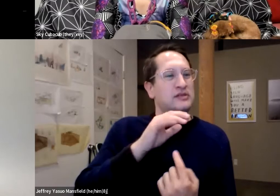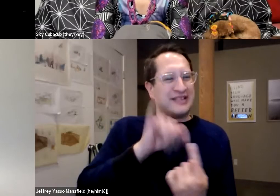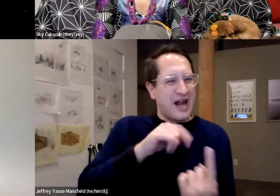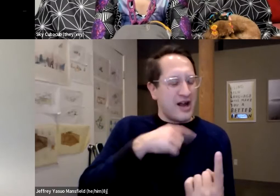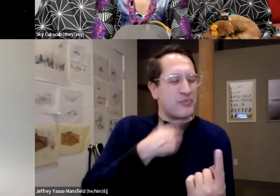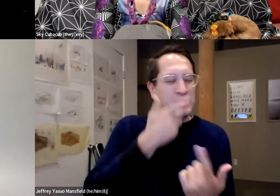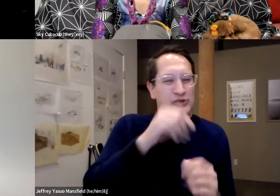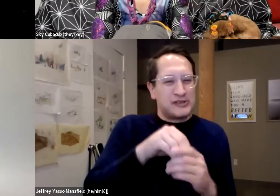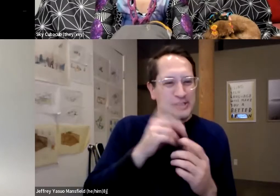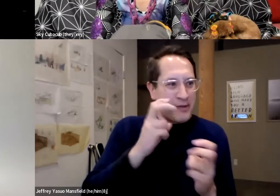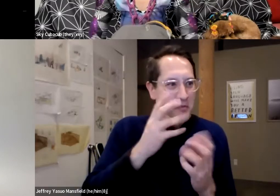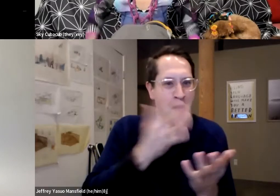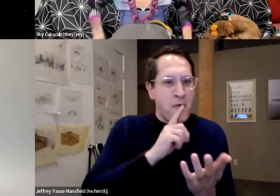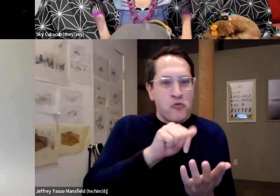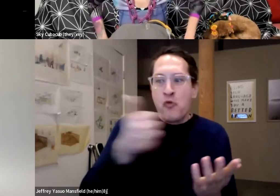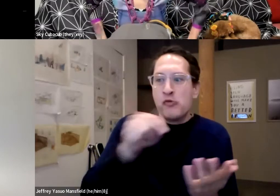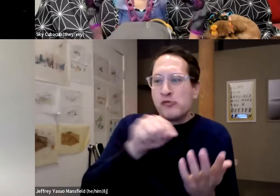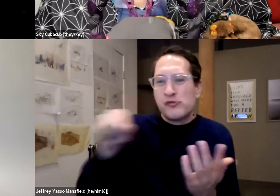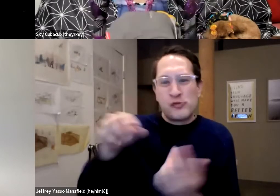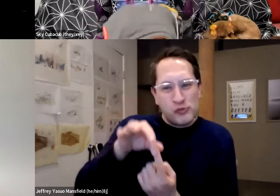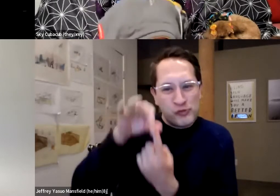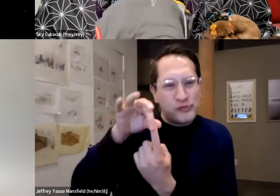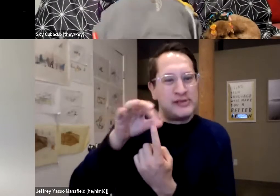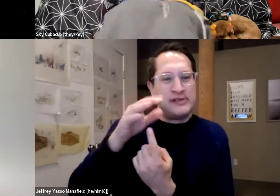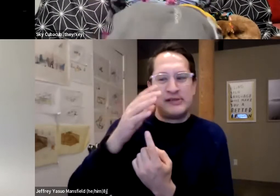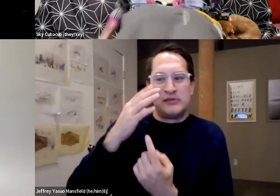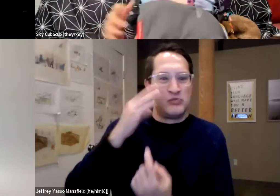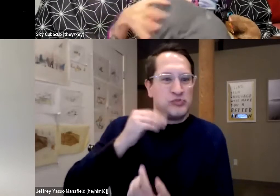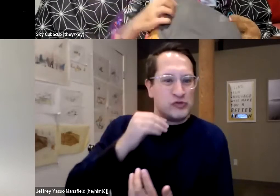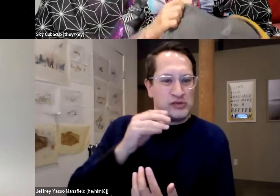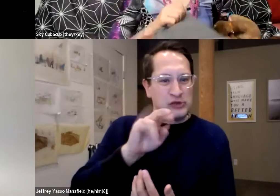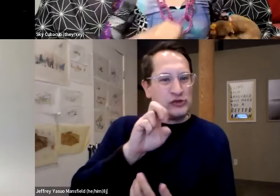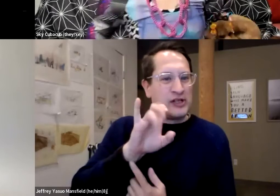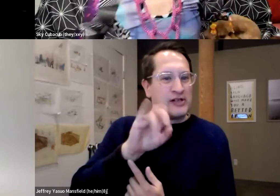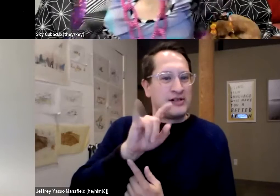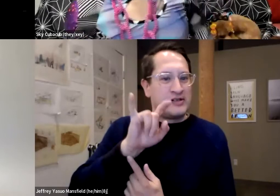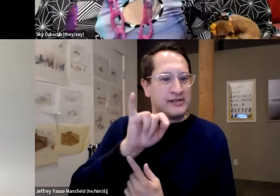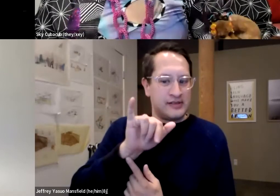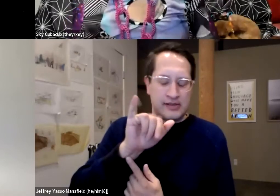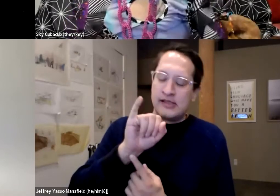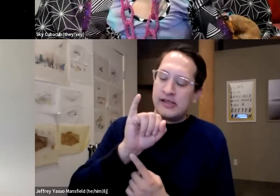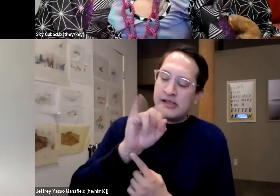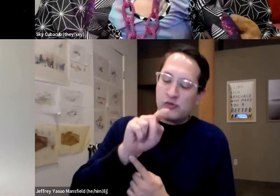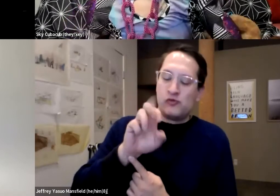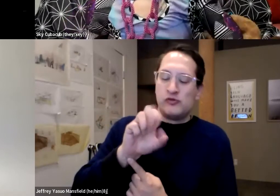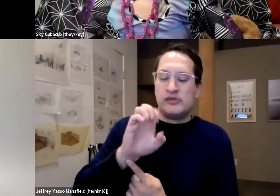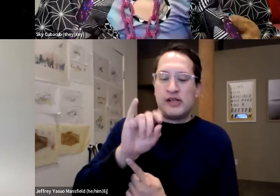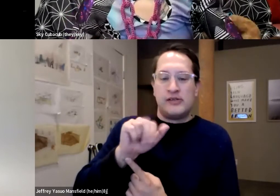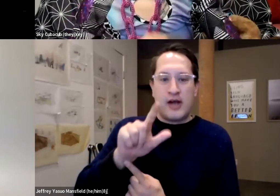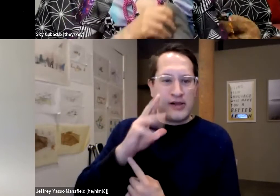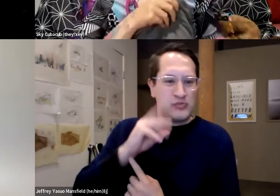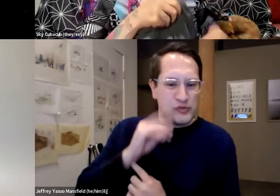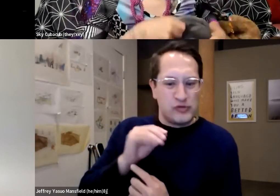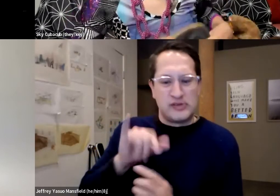It's a unique experience that I'm interested in learning what other uniqueness experiences,